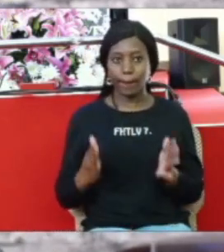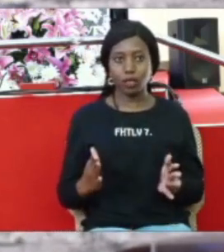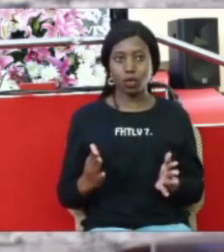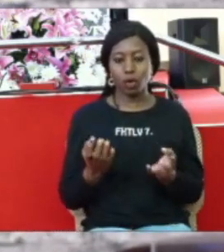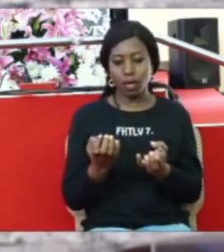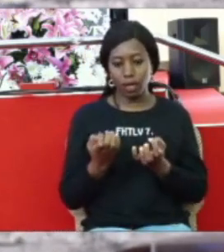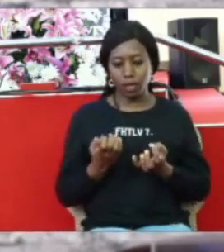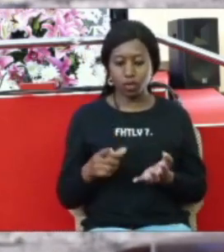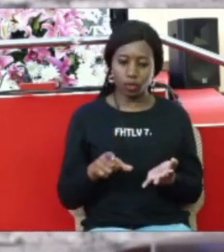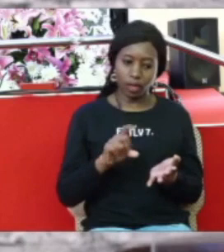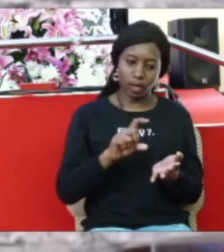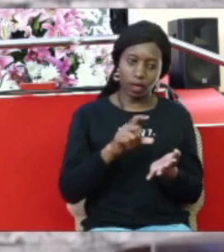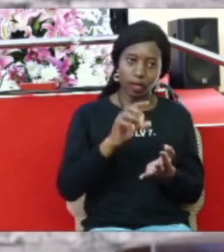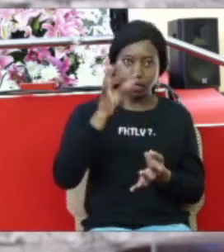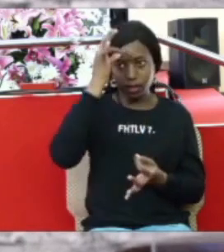more faith.